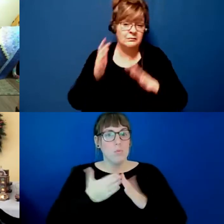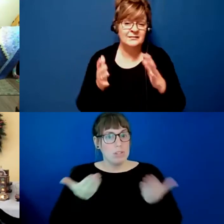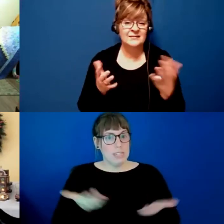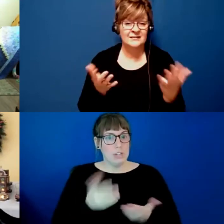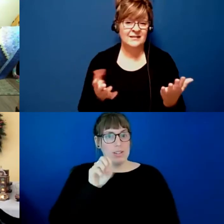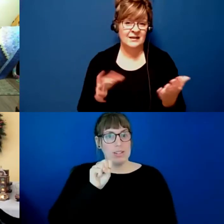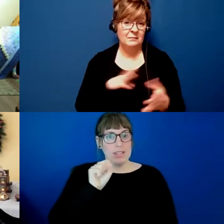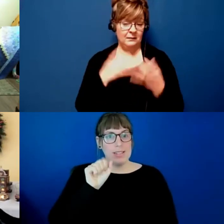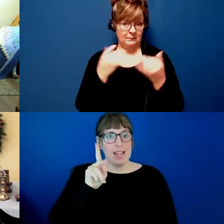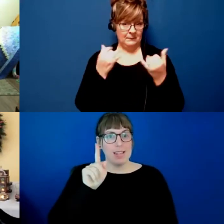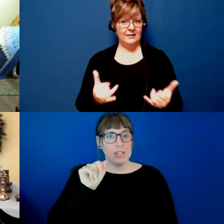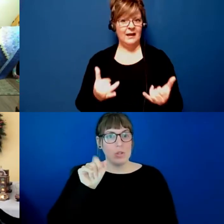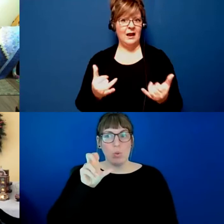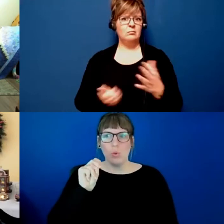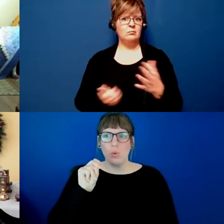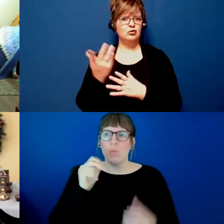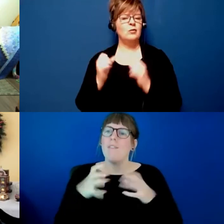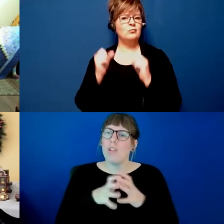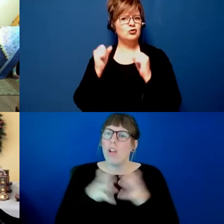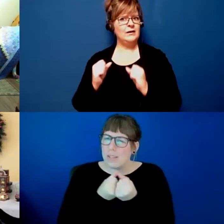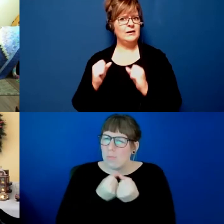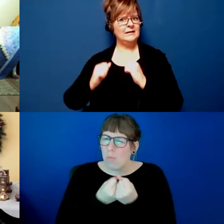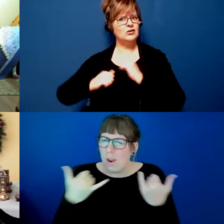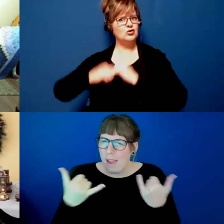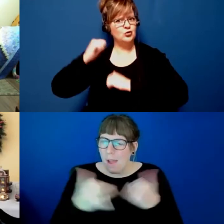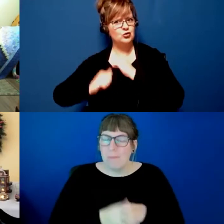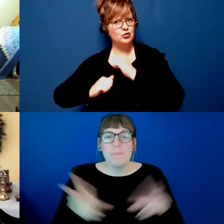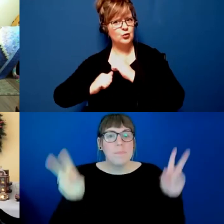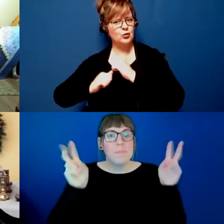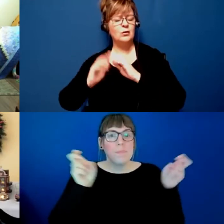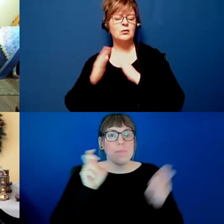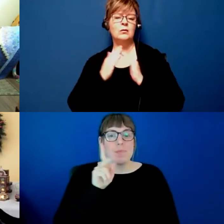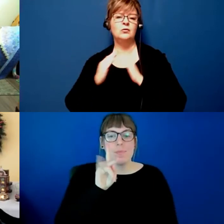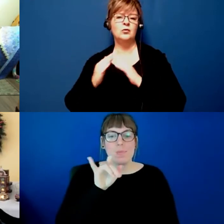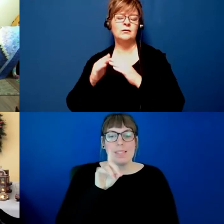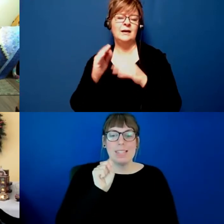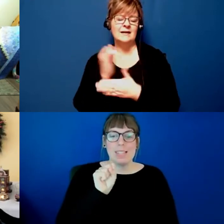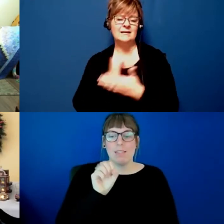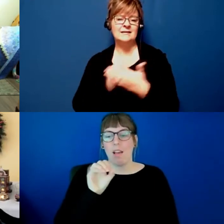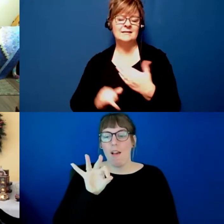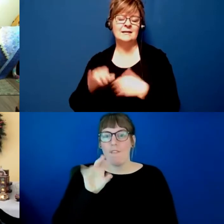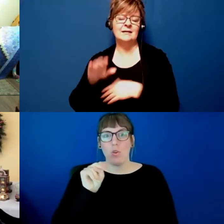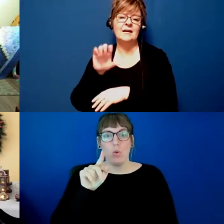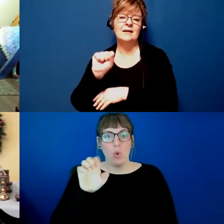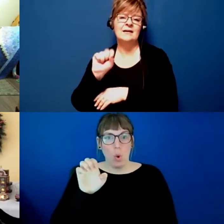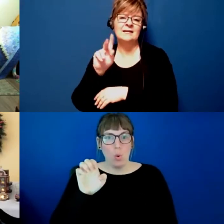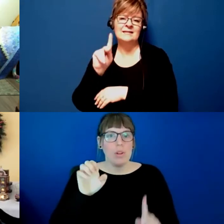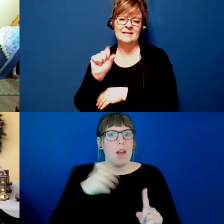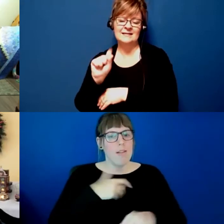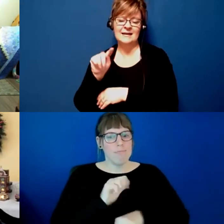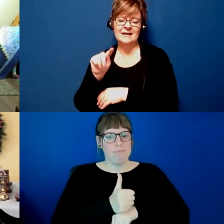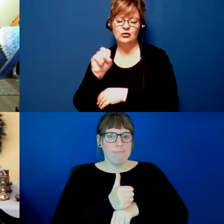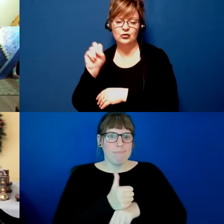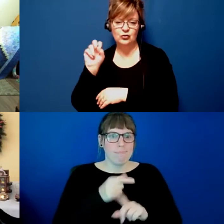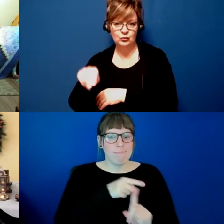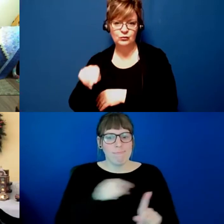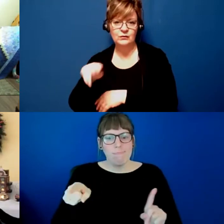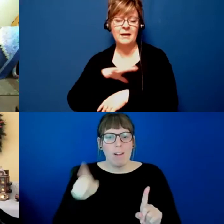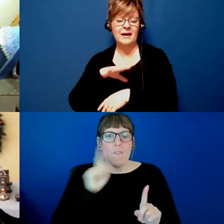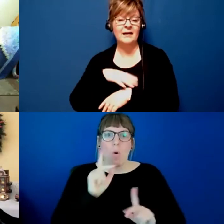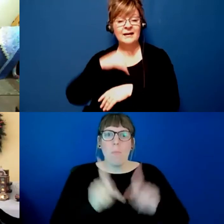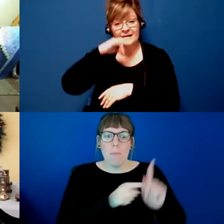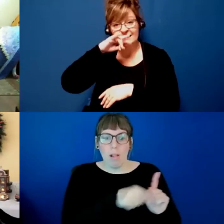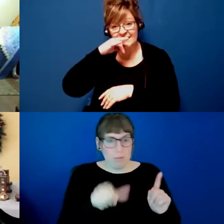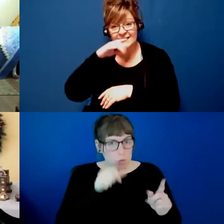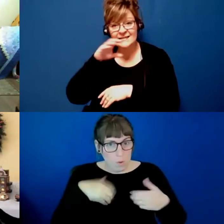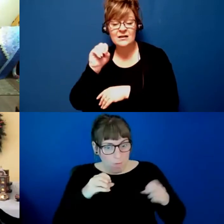now, so that's good. And Kids of Note is my way of building an infrastructure for people who generally don't get opportunities because